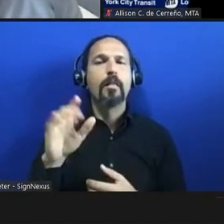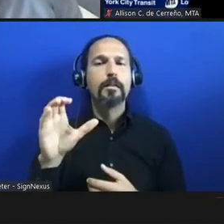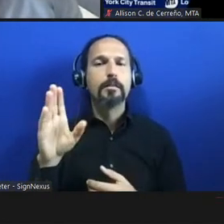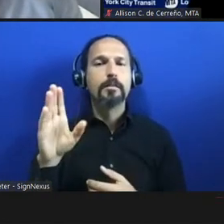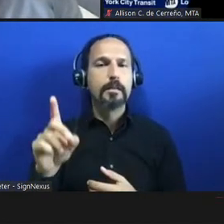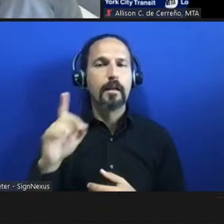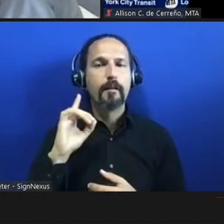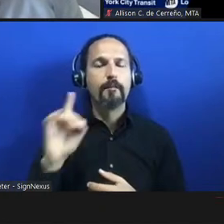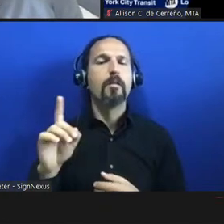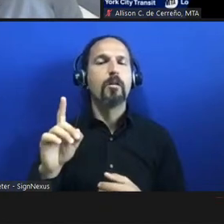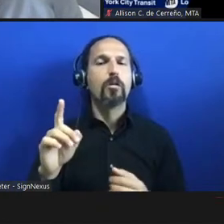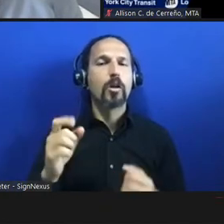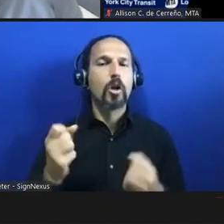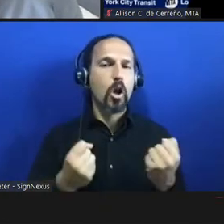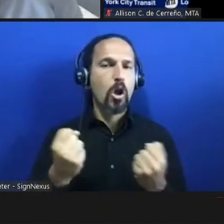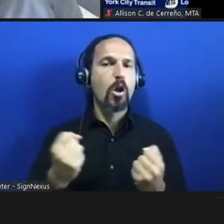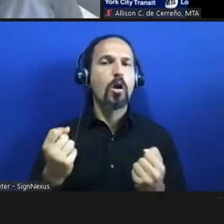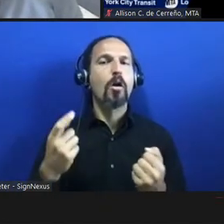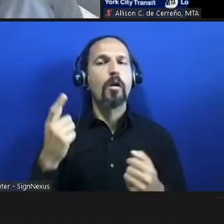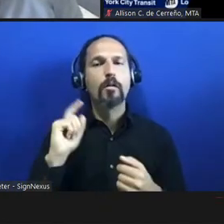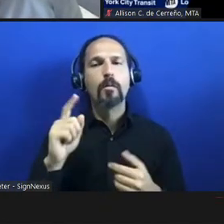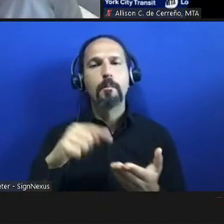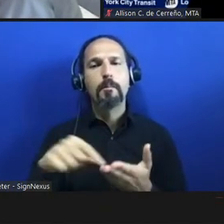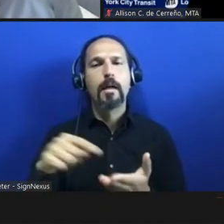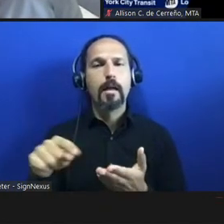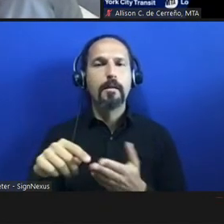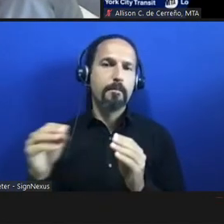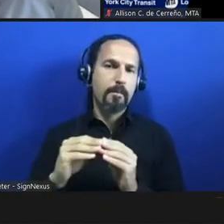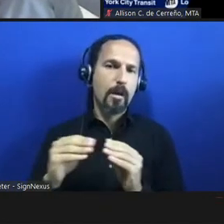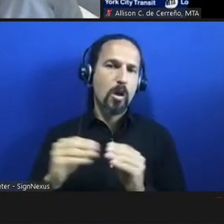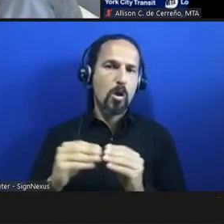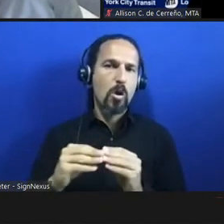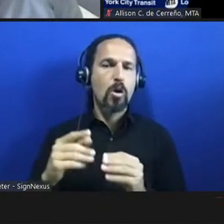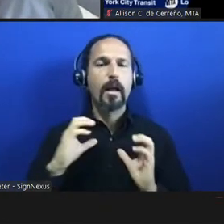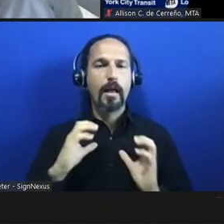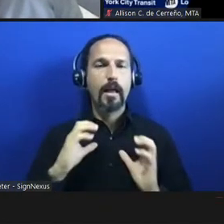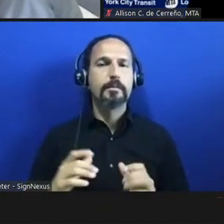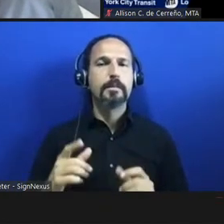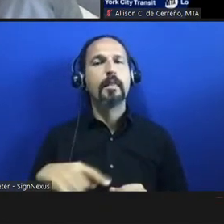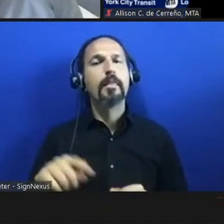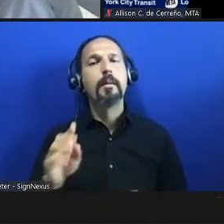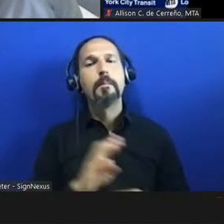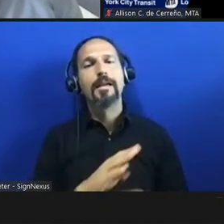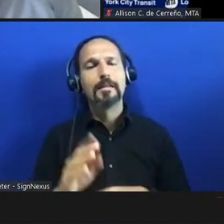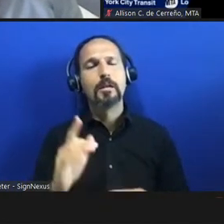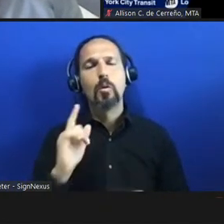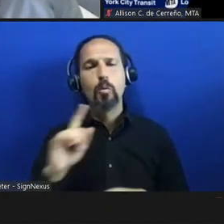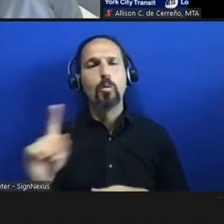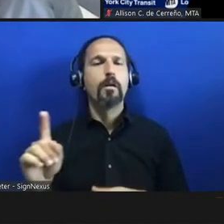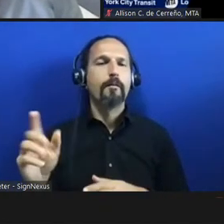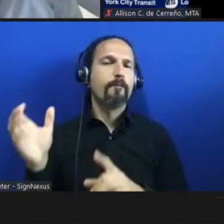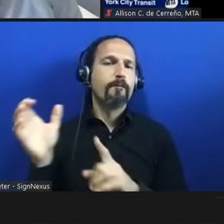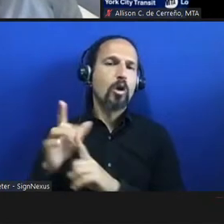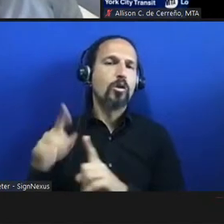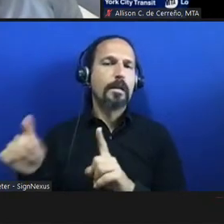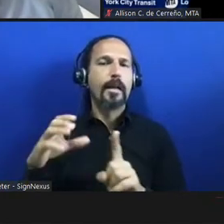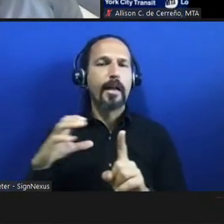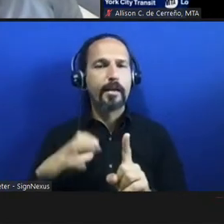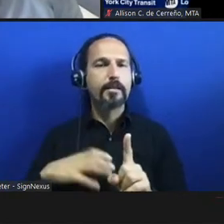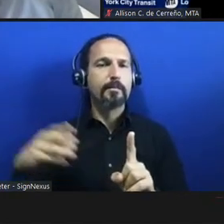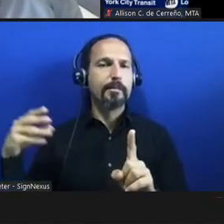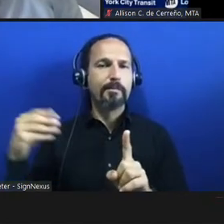and much of it does all within it will be paying more for them businesses will simply pass on these increased costs to their customers